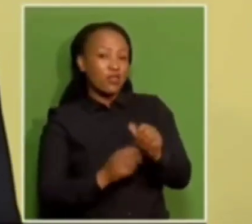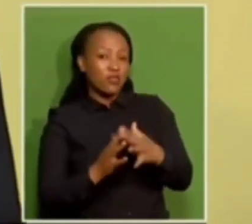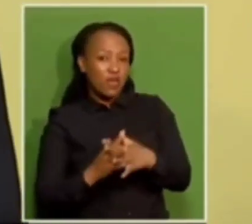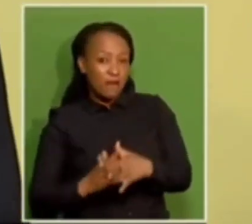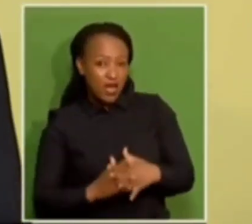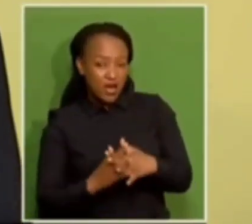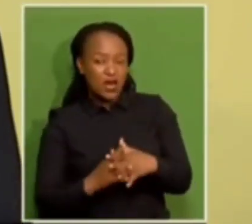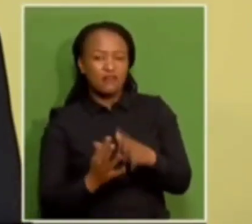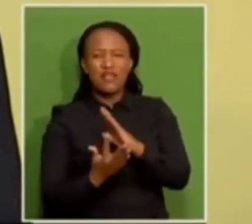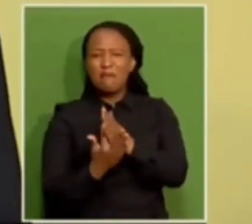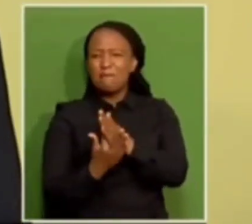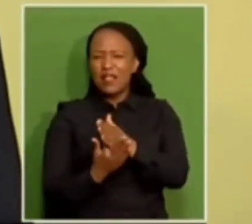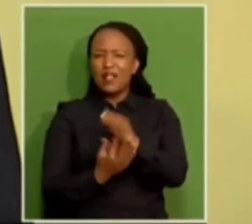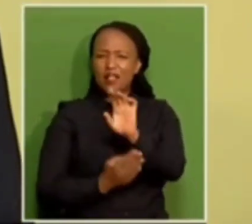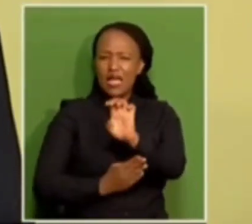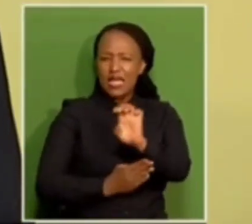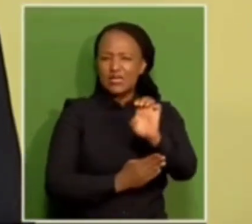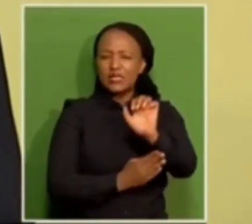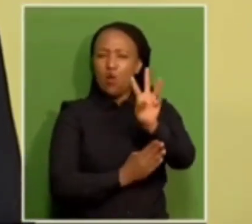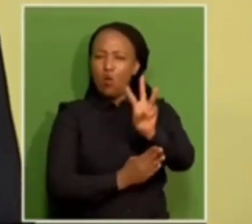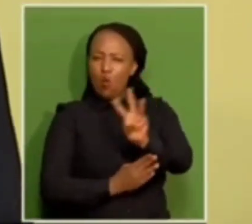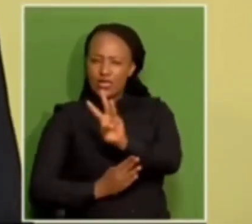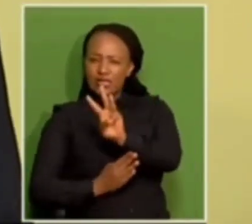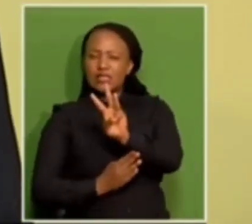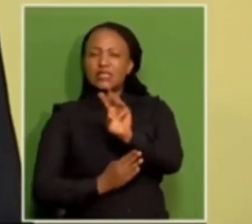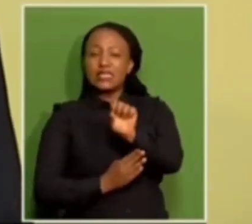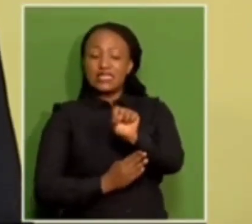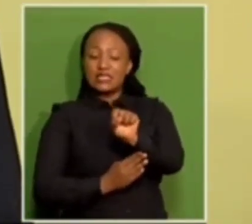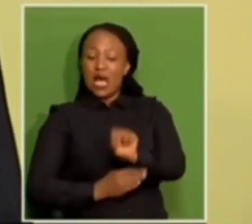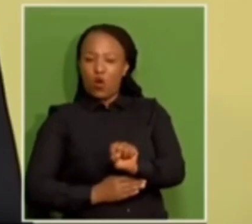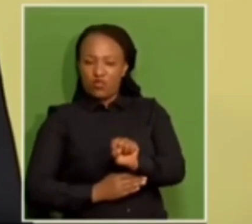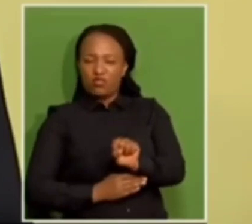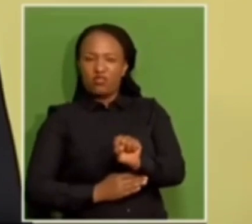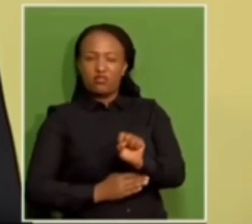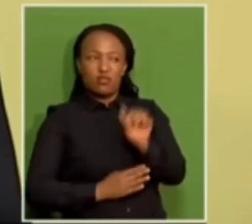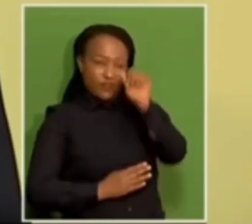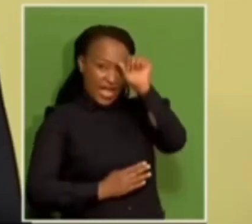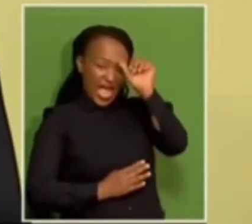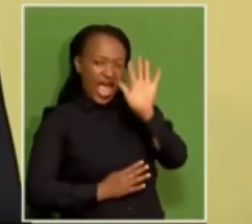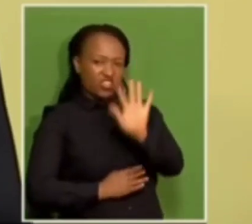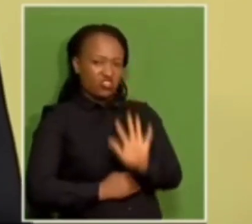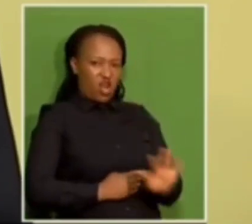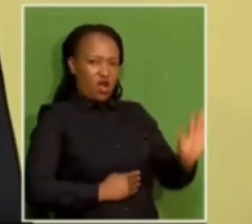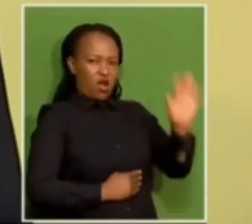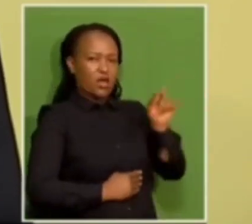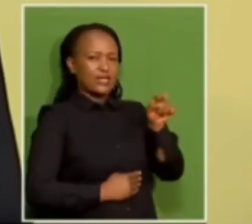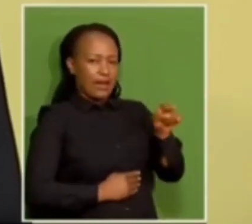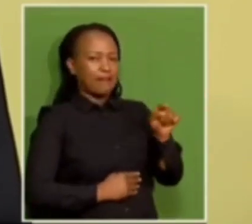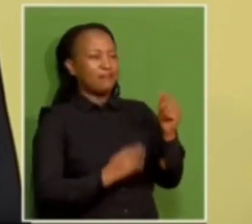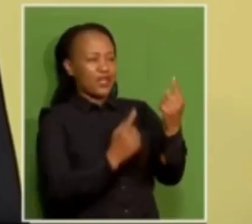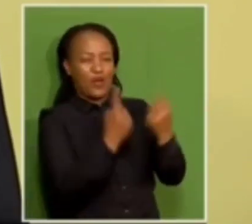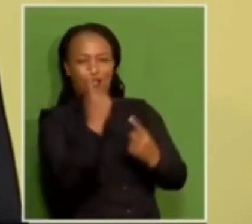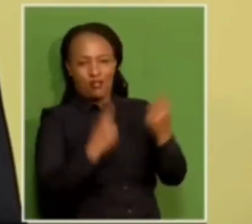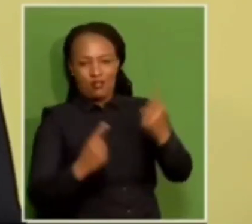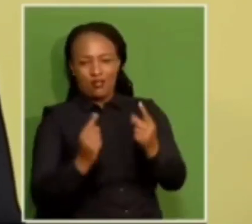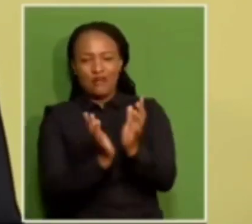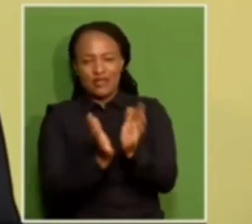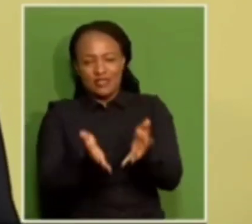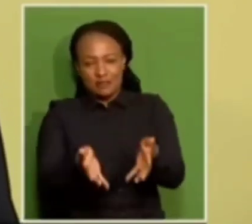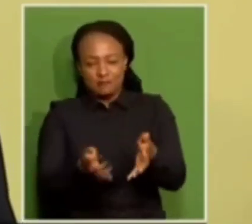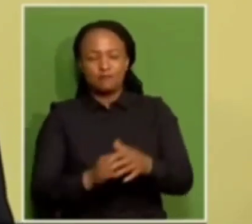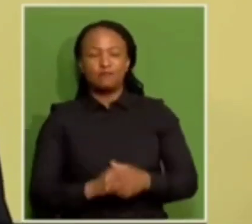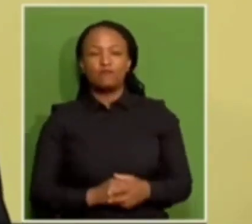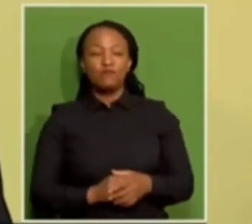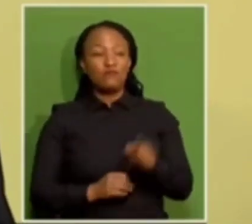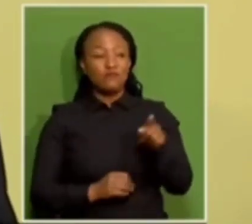America from the Middle East from West Asia South Asia and Southeast Asia as well